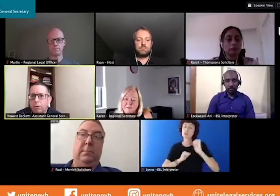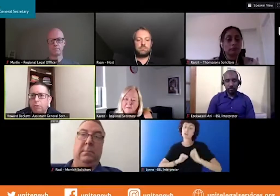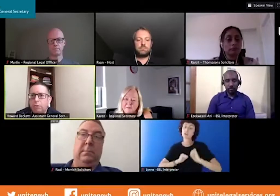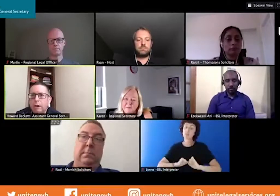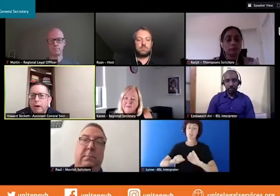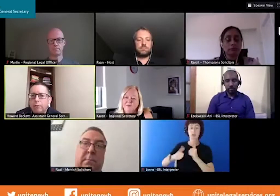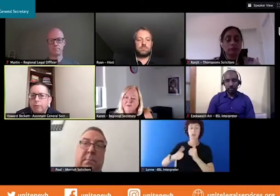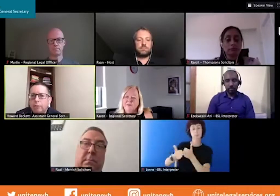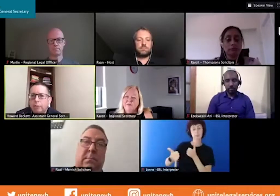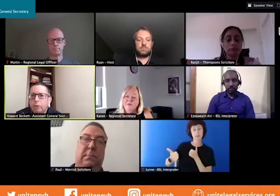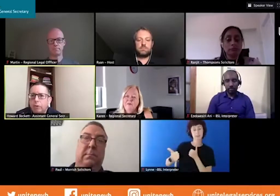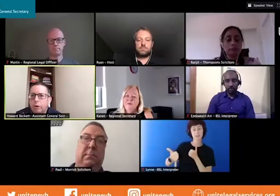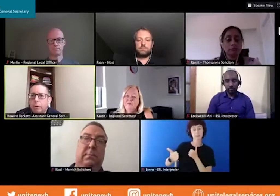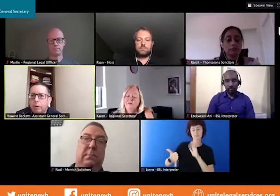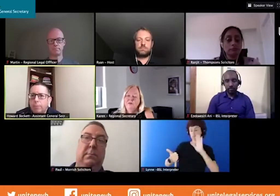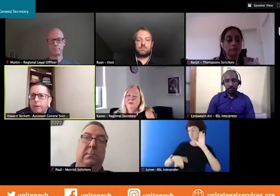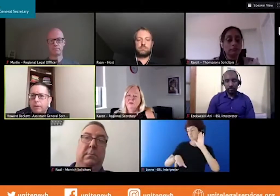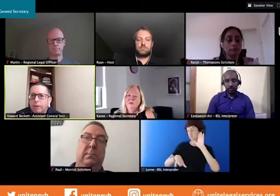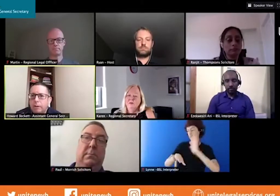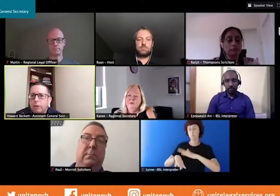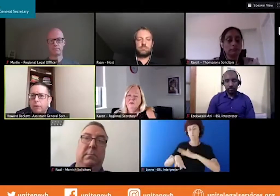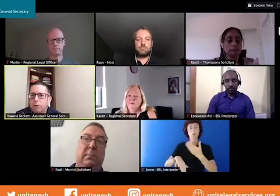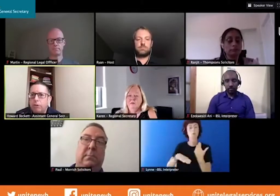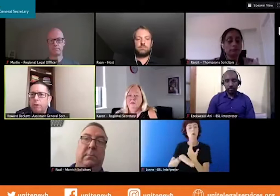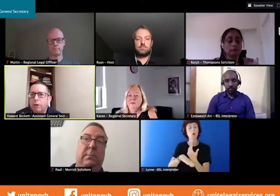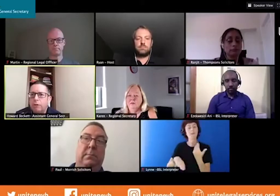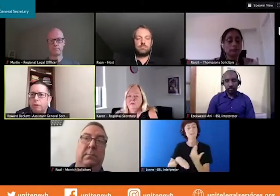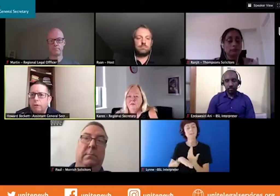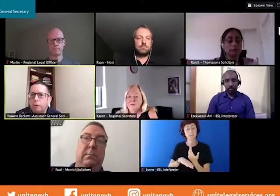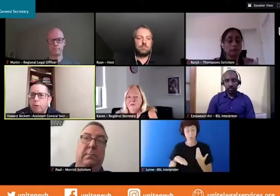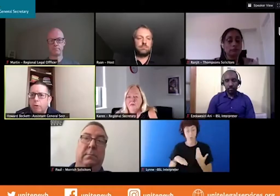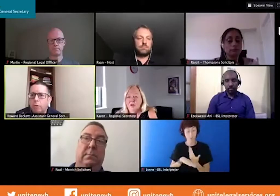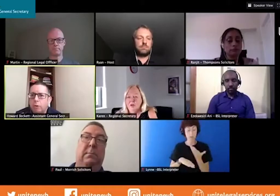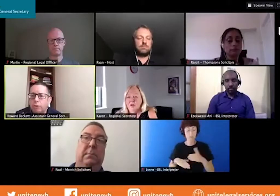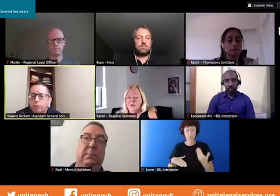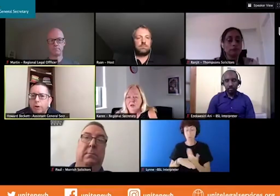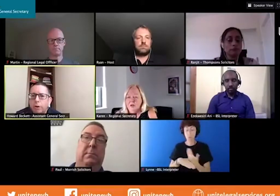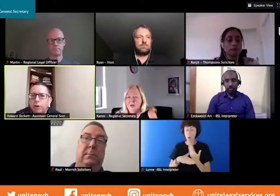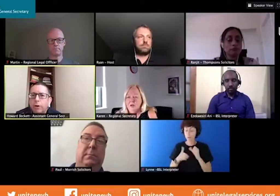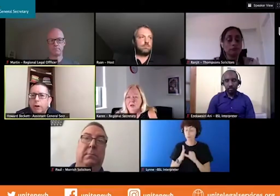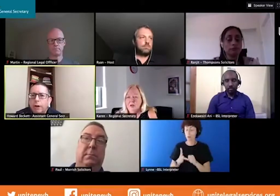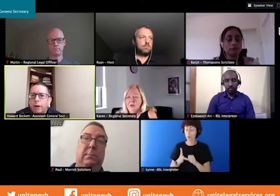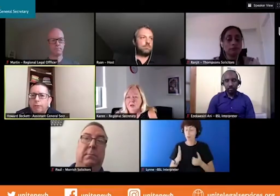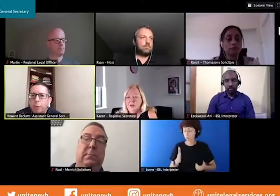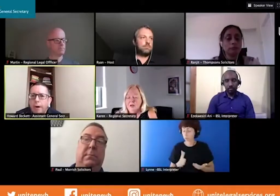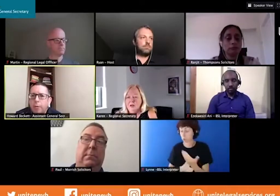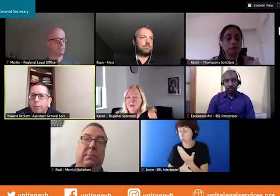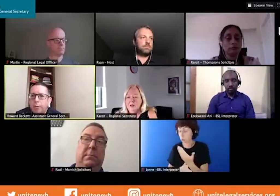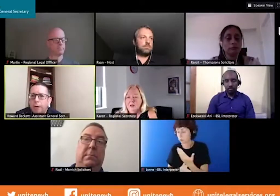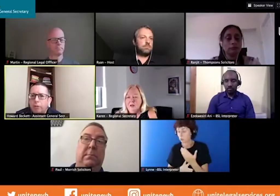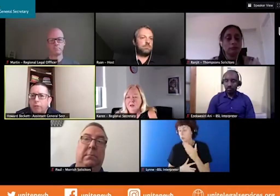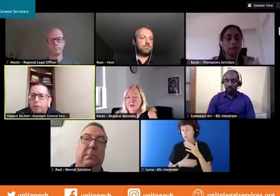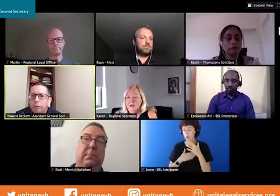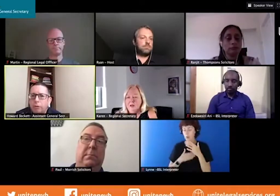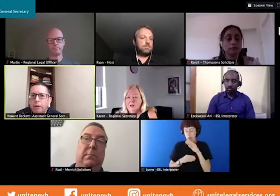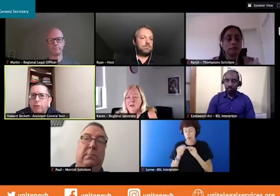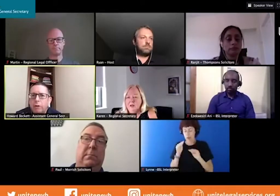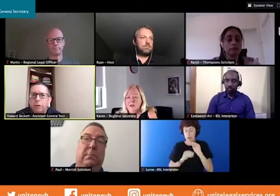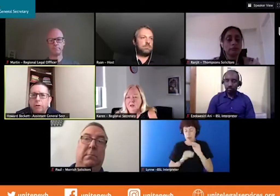contributed to their companies continuing through this crisis and what workers have done for the wider population during this crisis. We talked about